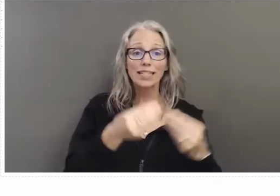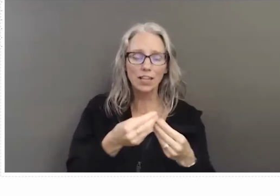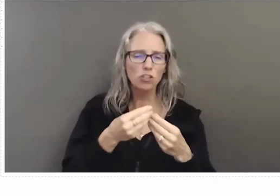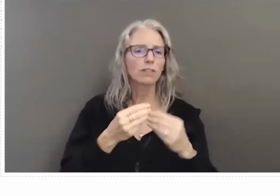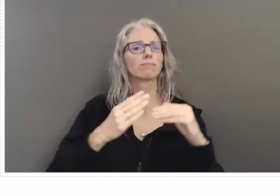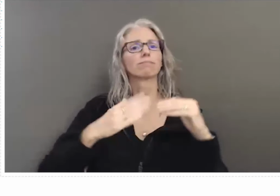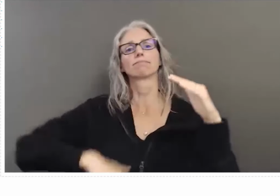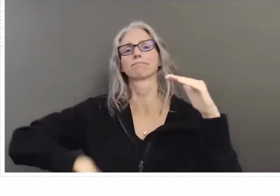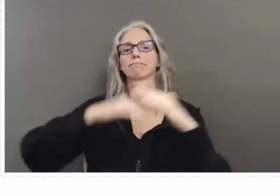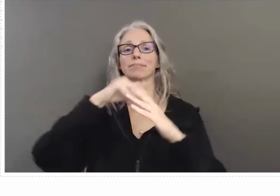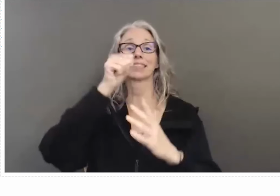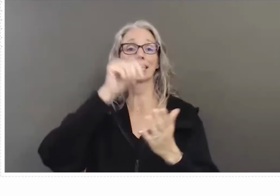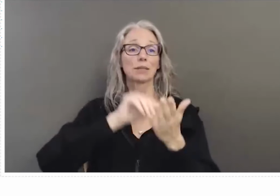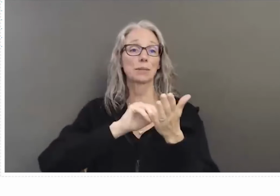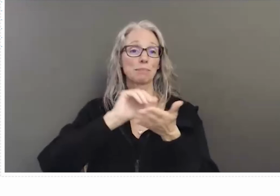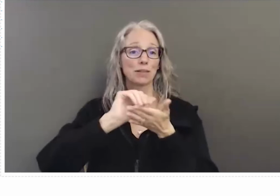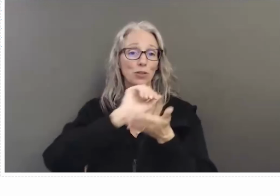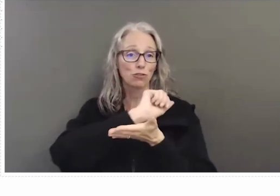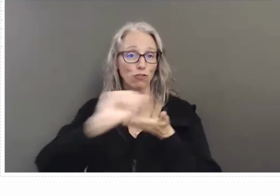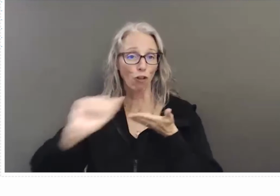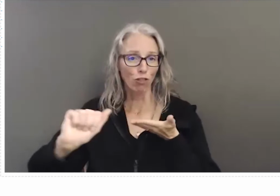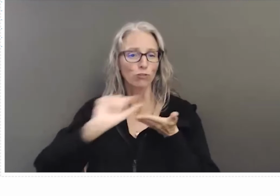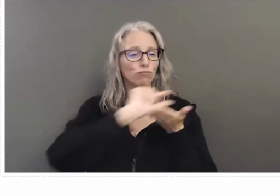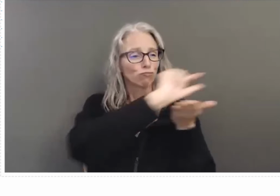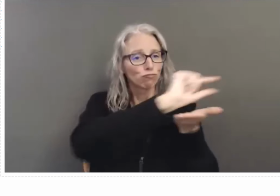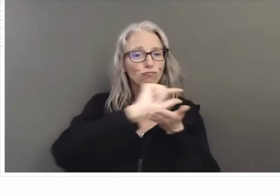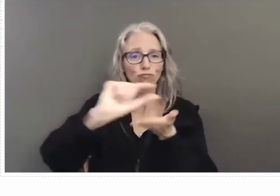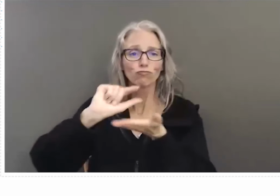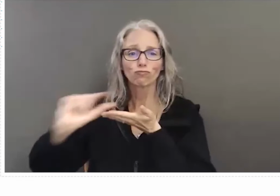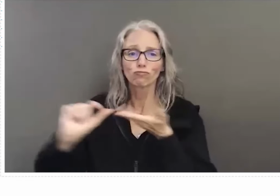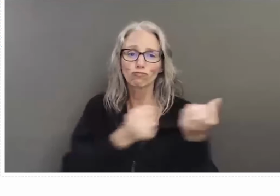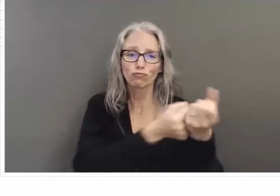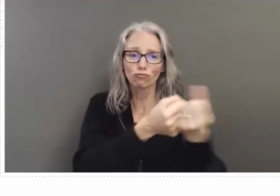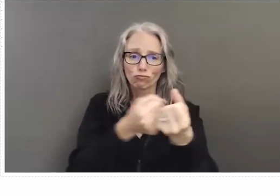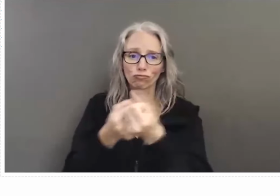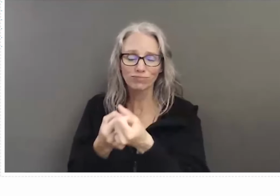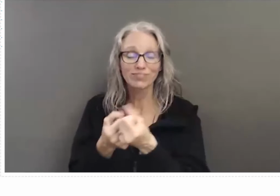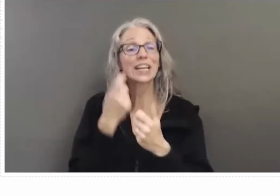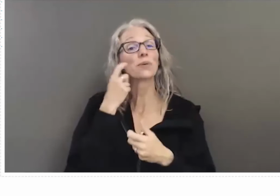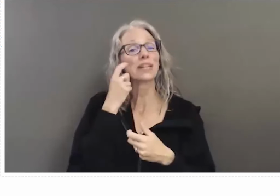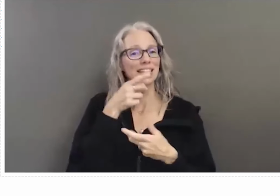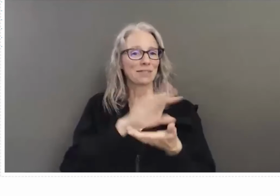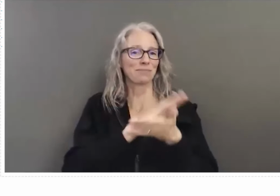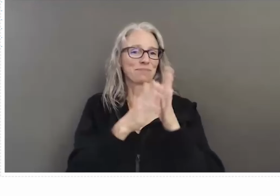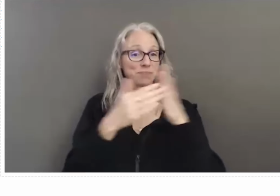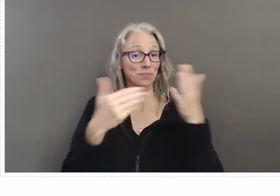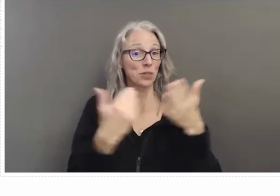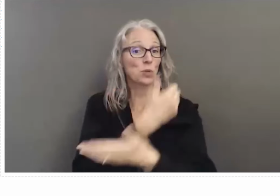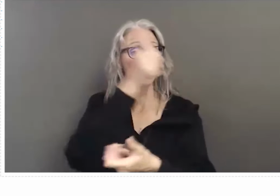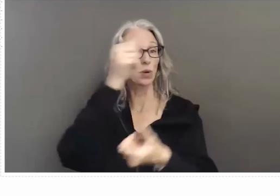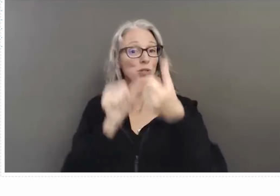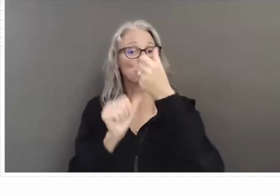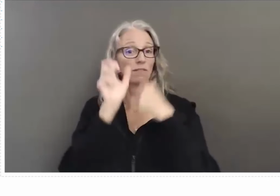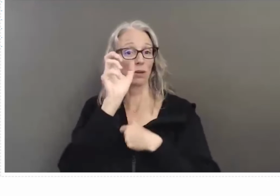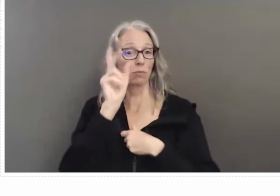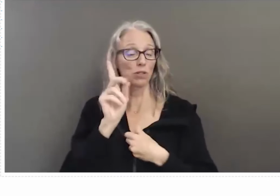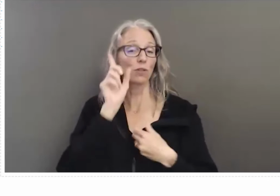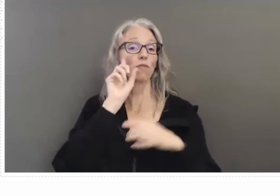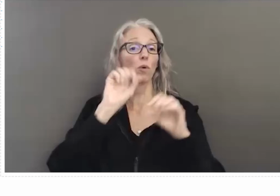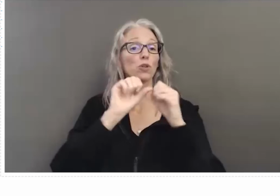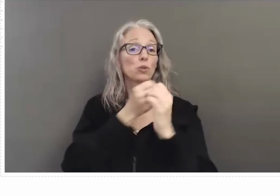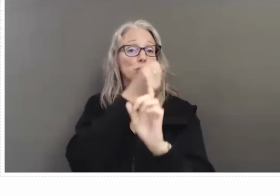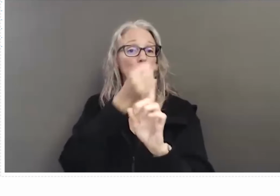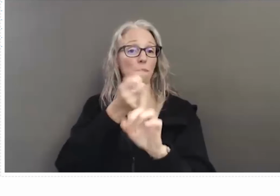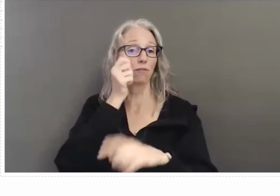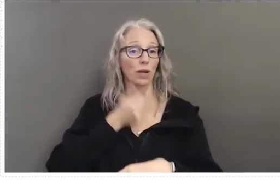Most recently, Alicia has moved into an expanded role of Associate Vice President, Social Impact in Canada. In this role, she oversees the